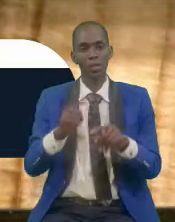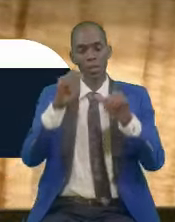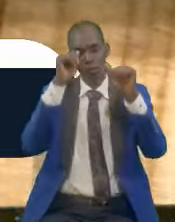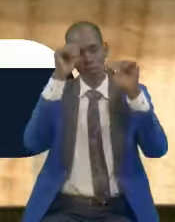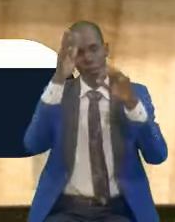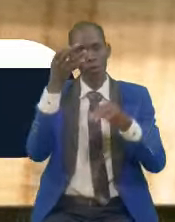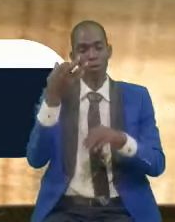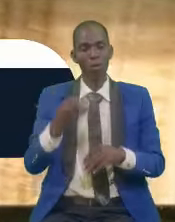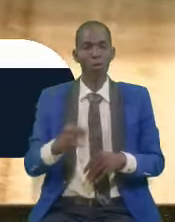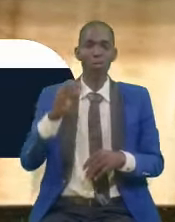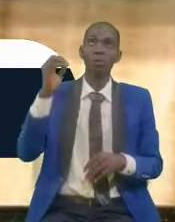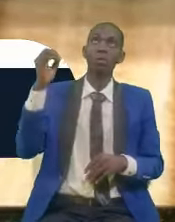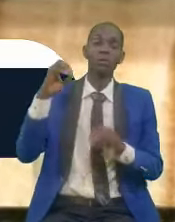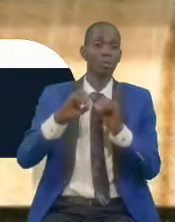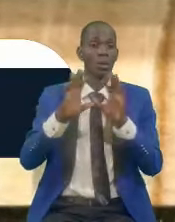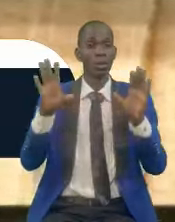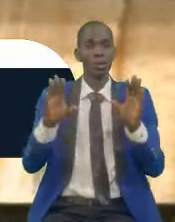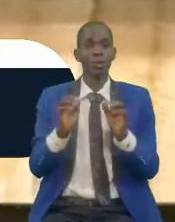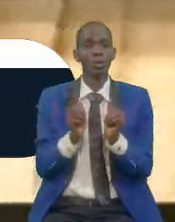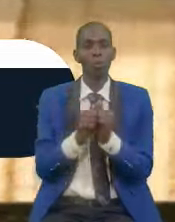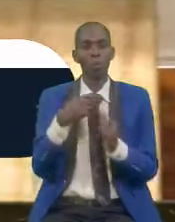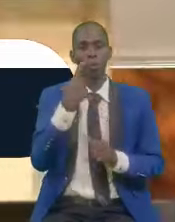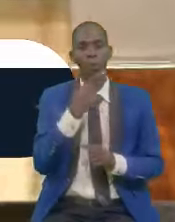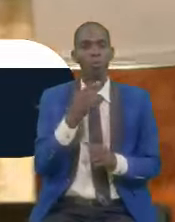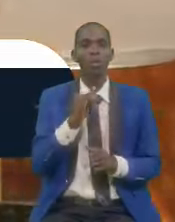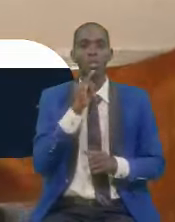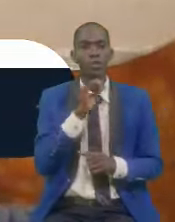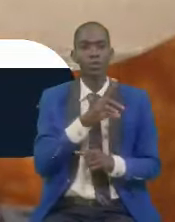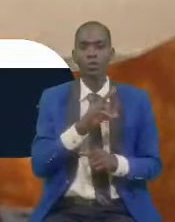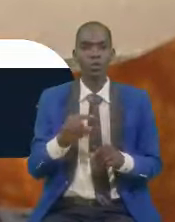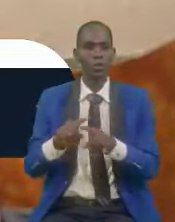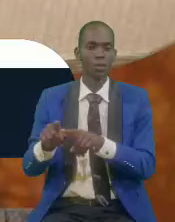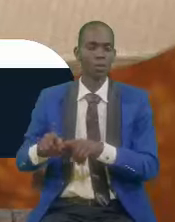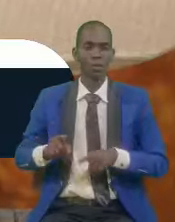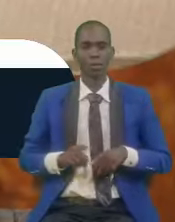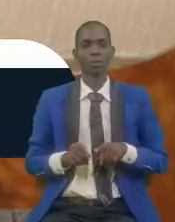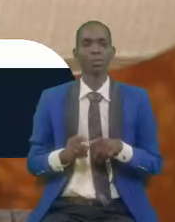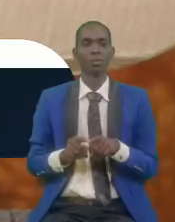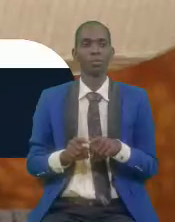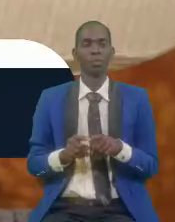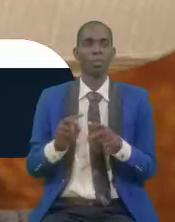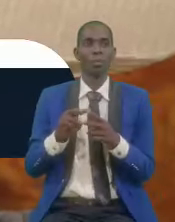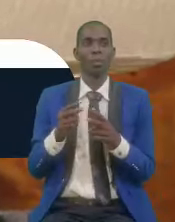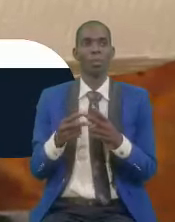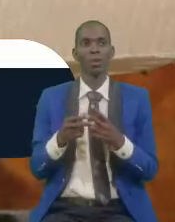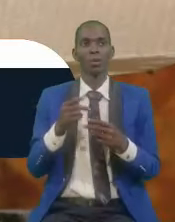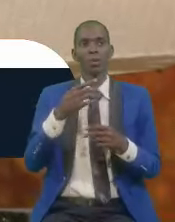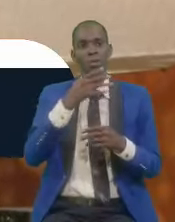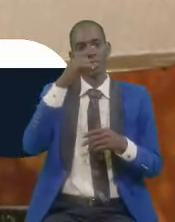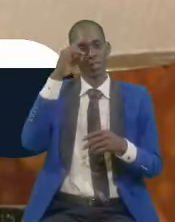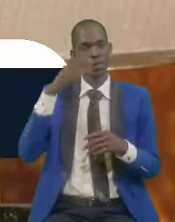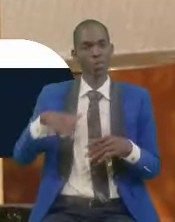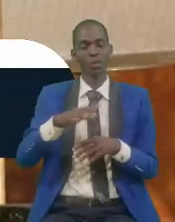of lights, with whom is no variableness, neither